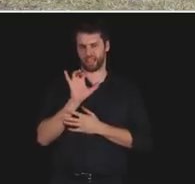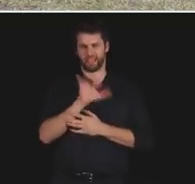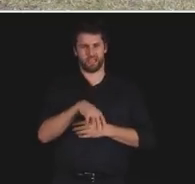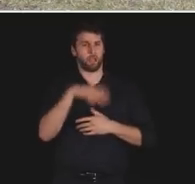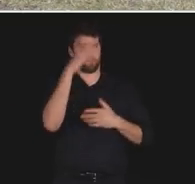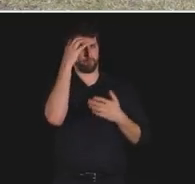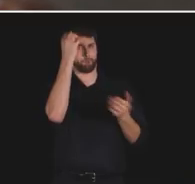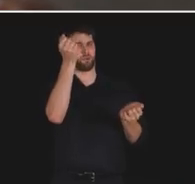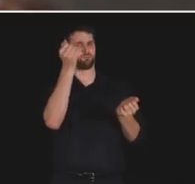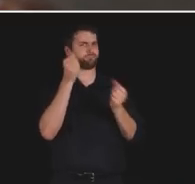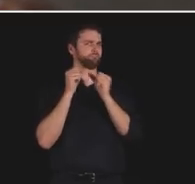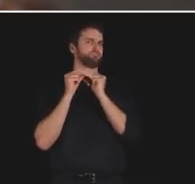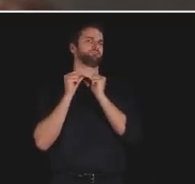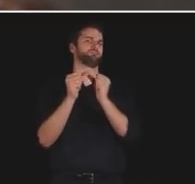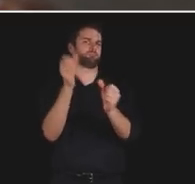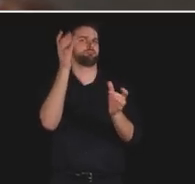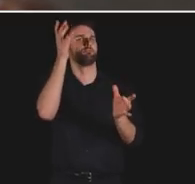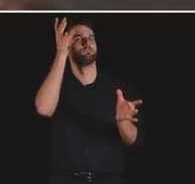like this.